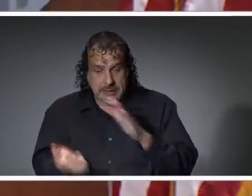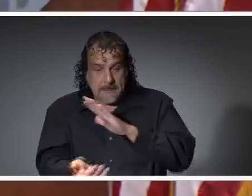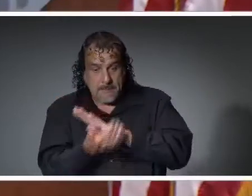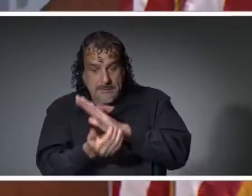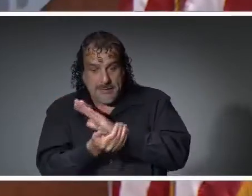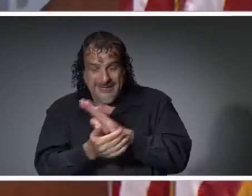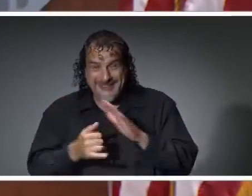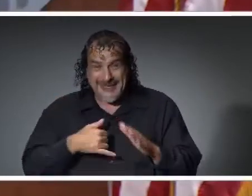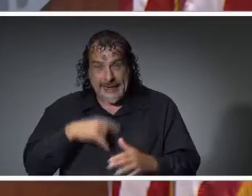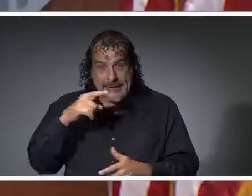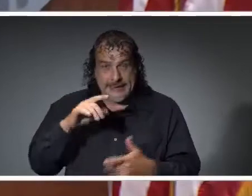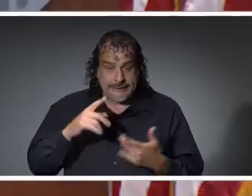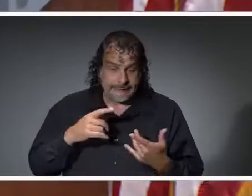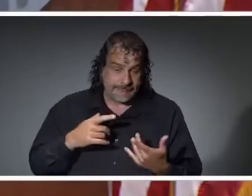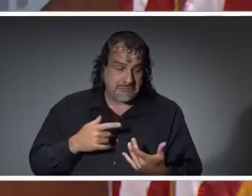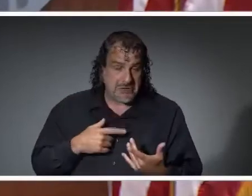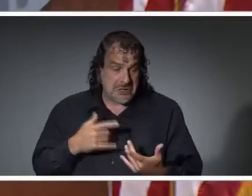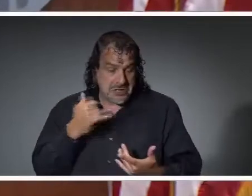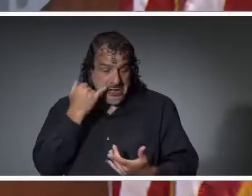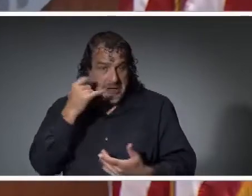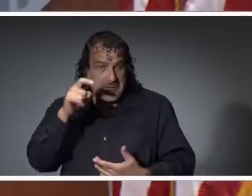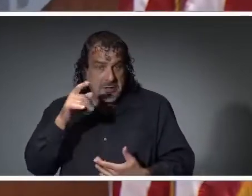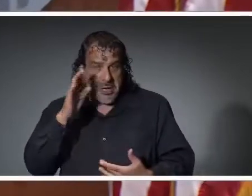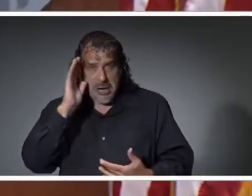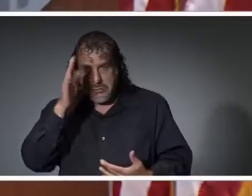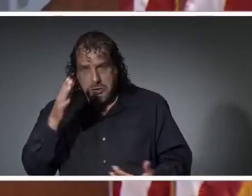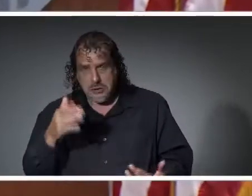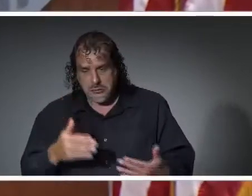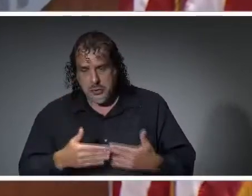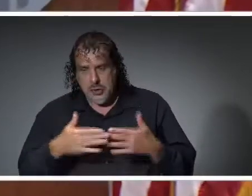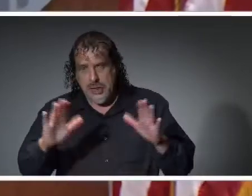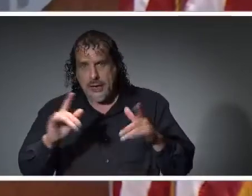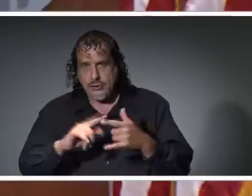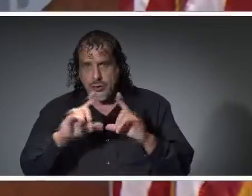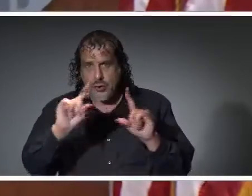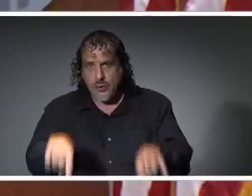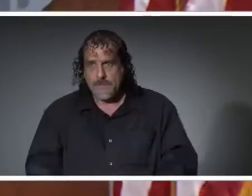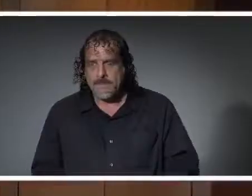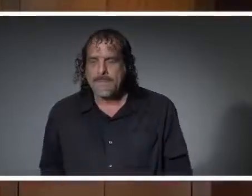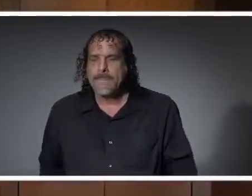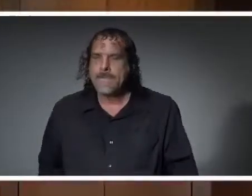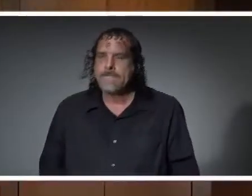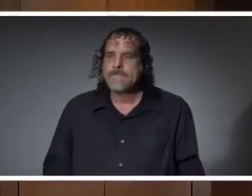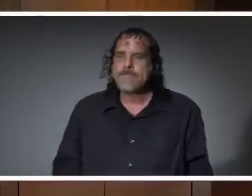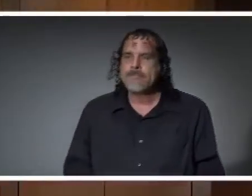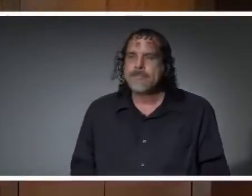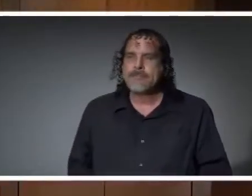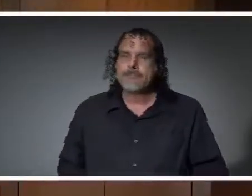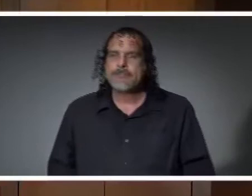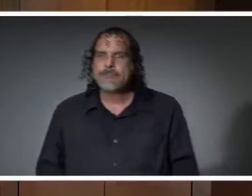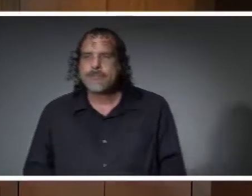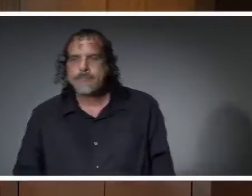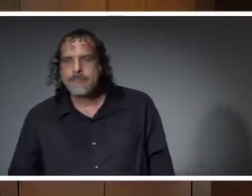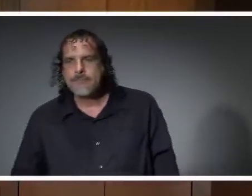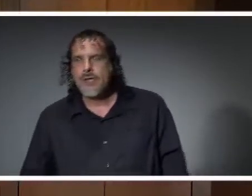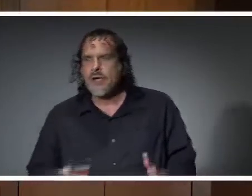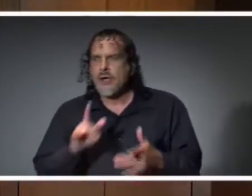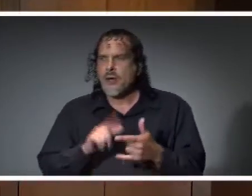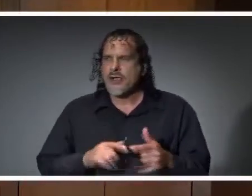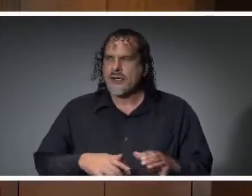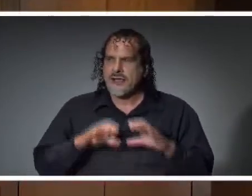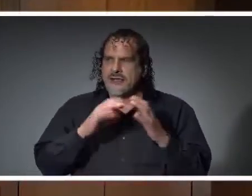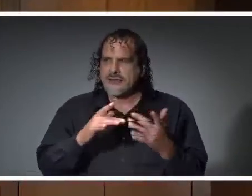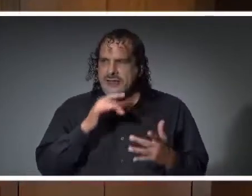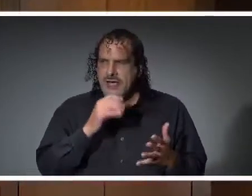be made, but should there have to be amendments made, we'll make them to allow those to occur. So what is it classified as? It's not a